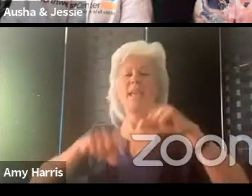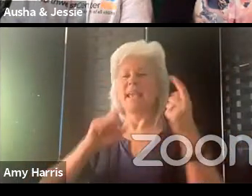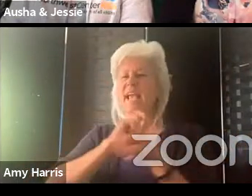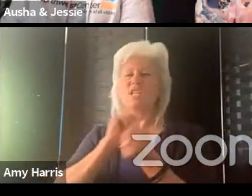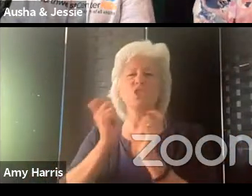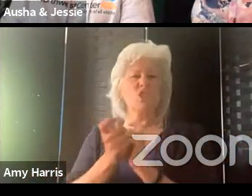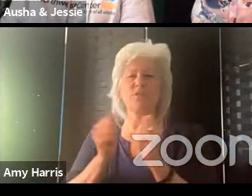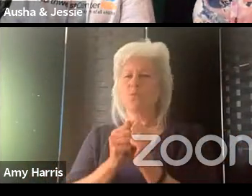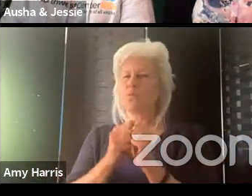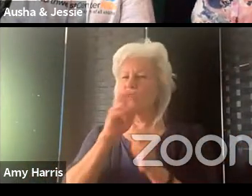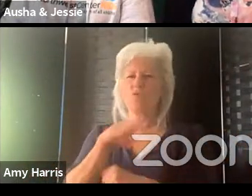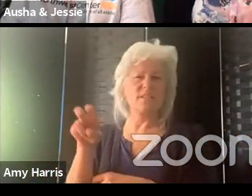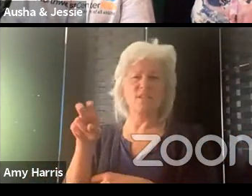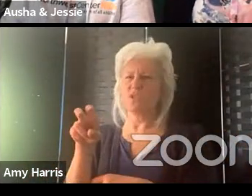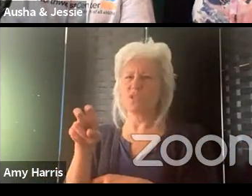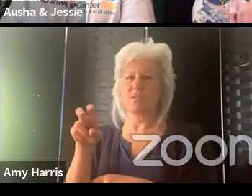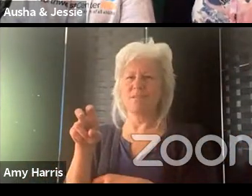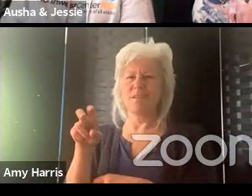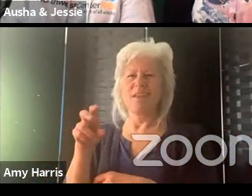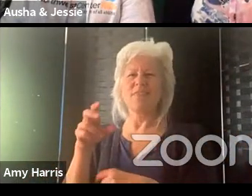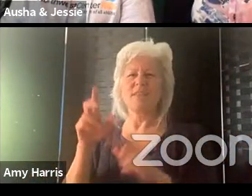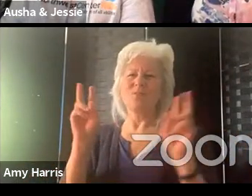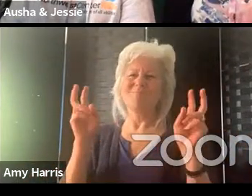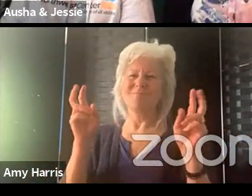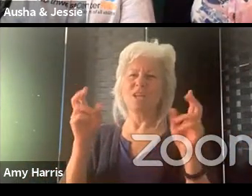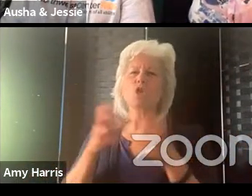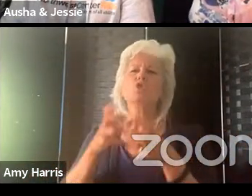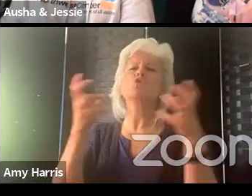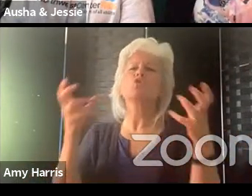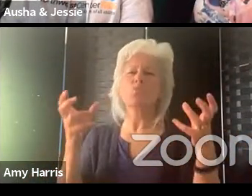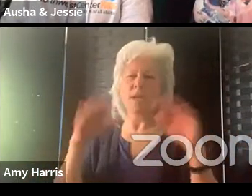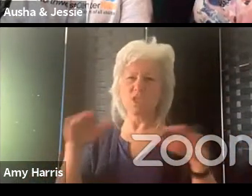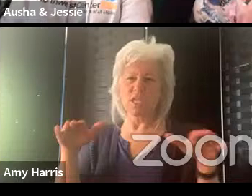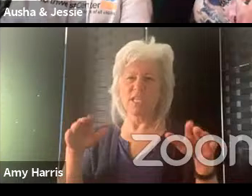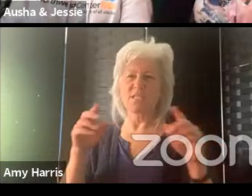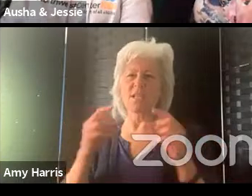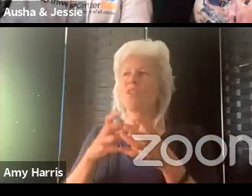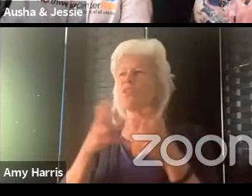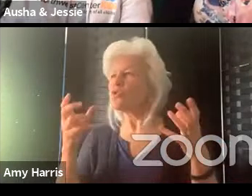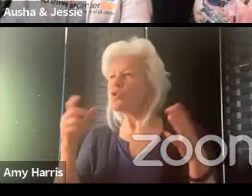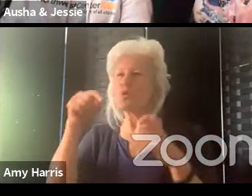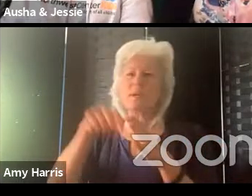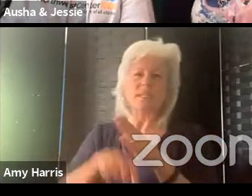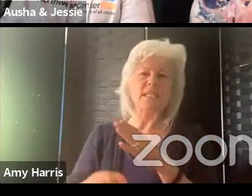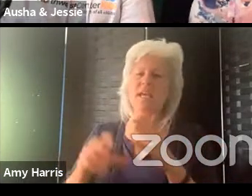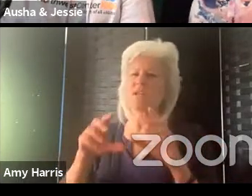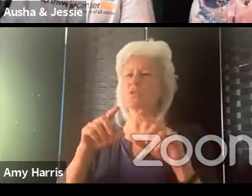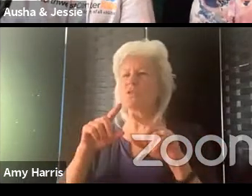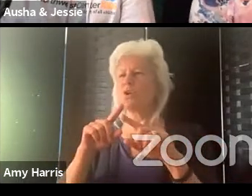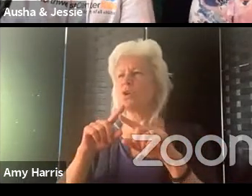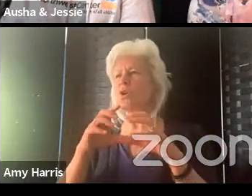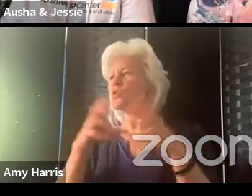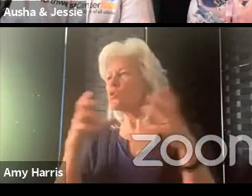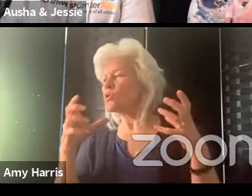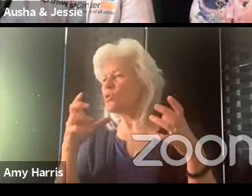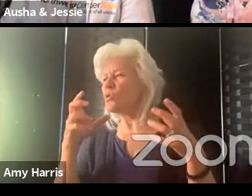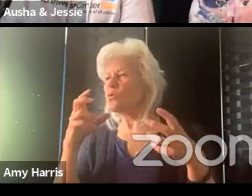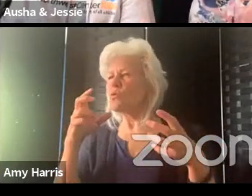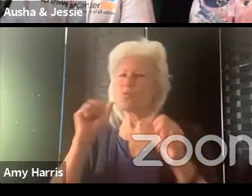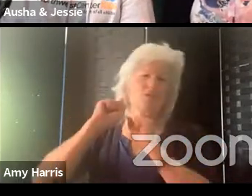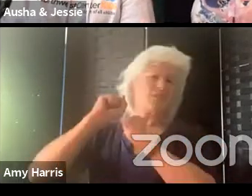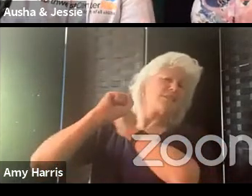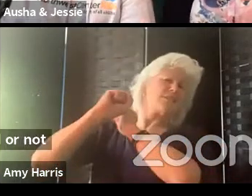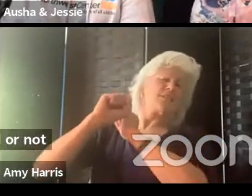transition. They're kind of our too much kids, but they're too intense, too hard to reach, too resistant, maybe too